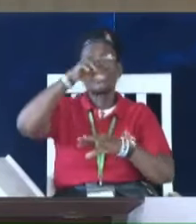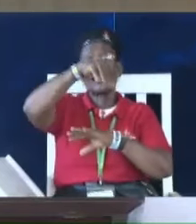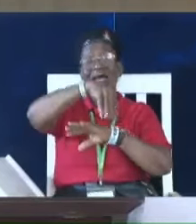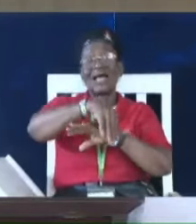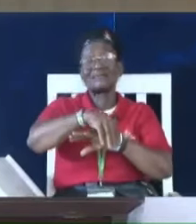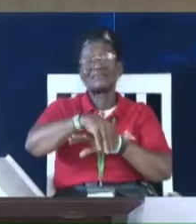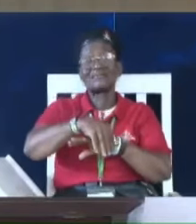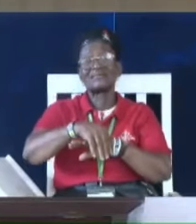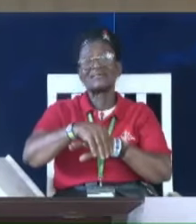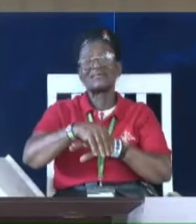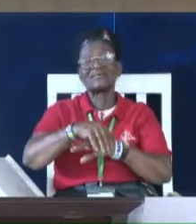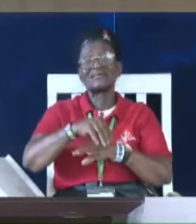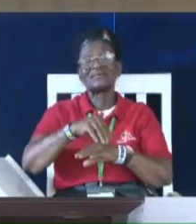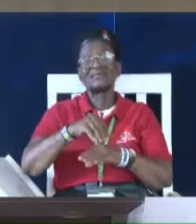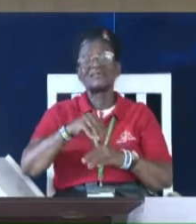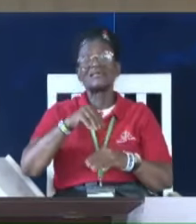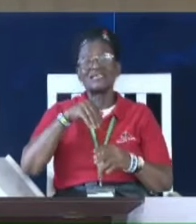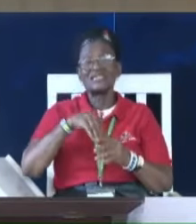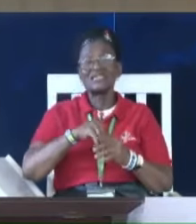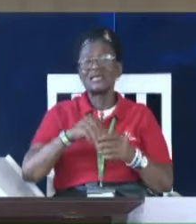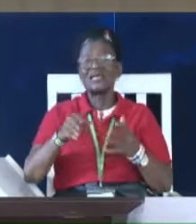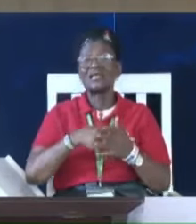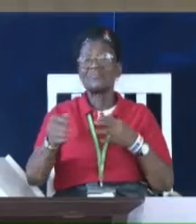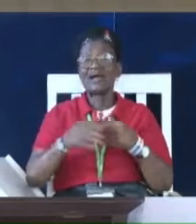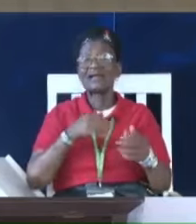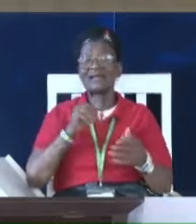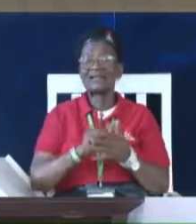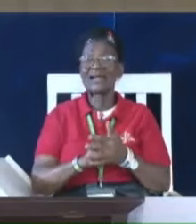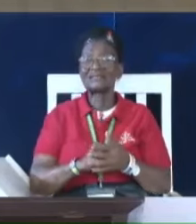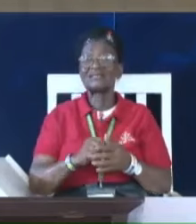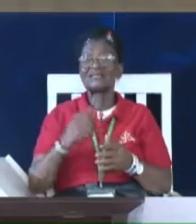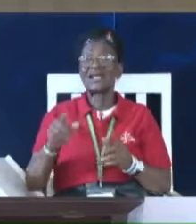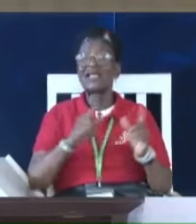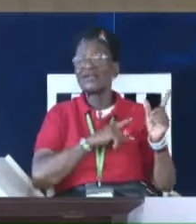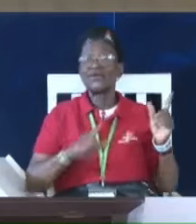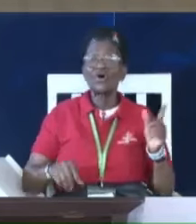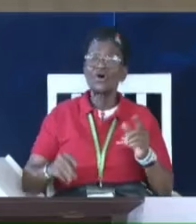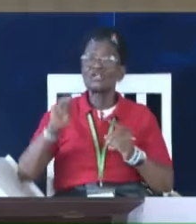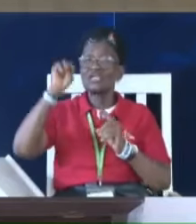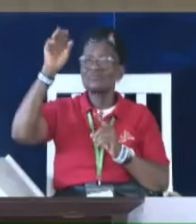in such a manner that the Lord himself would look down from heaven and say,